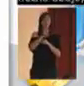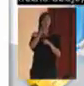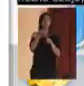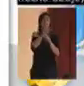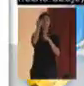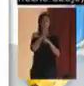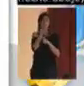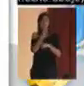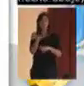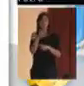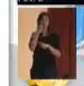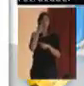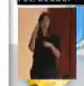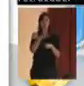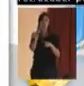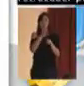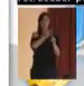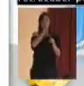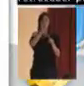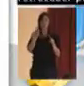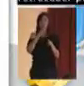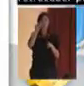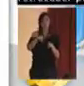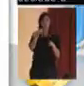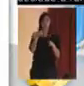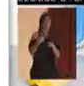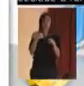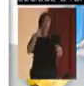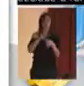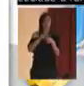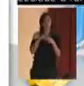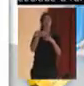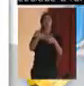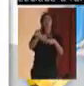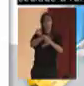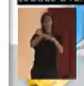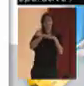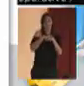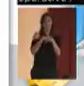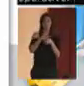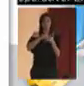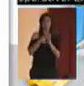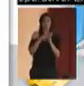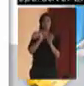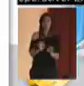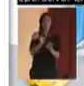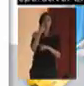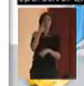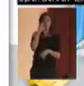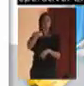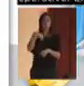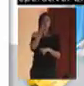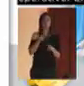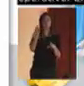shortcut keys in order to make sure that they use all the necessary keys, or for instance